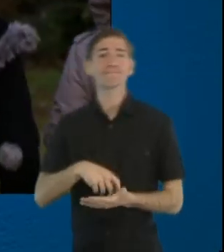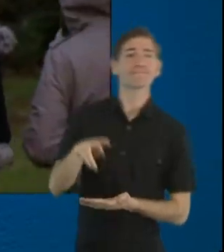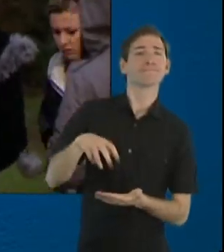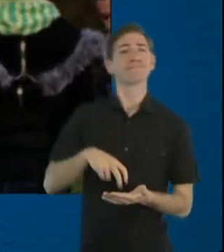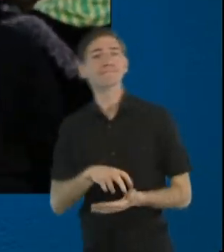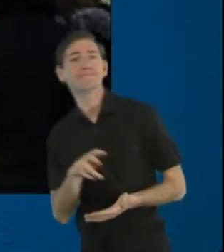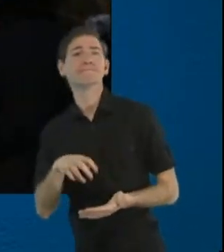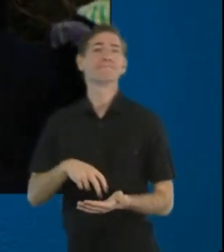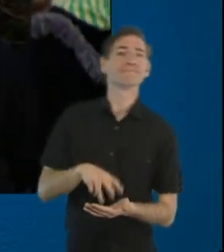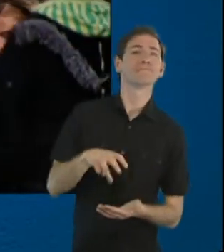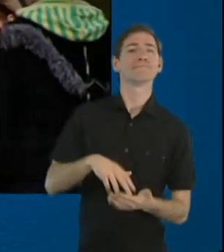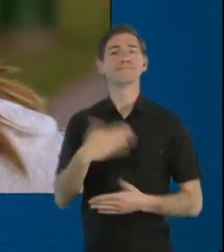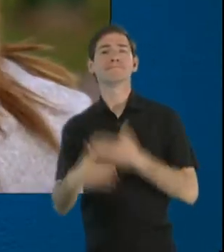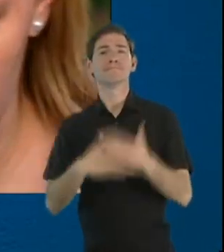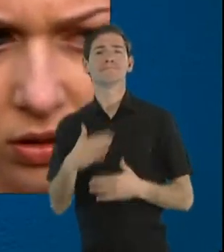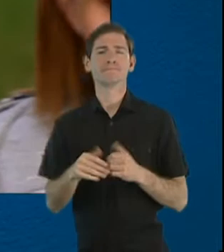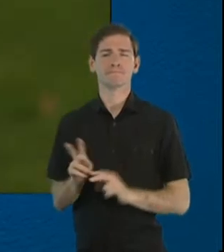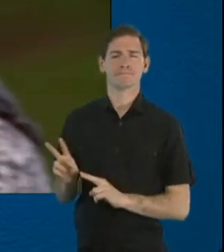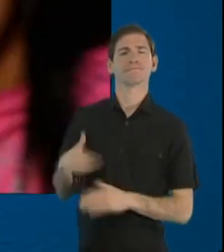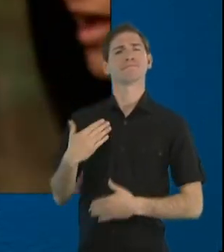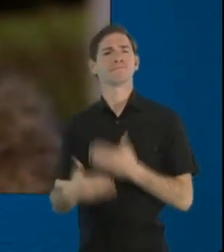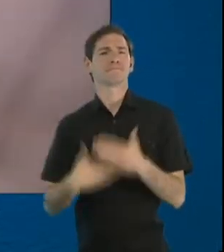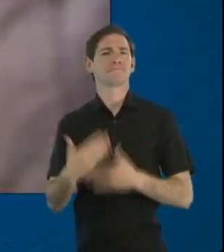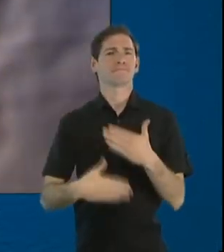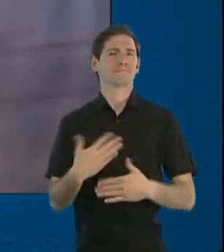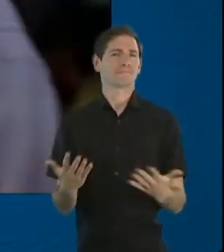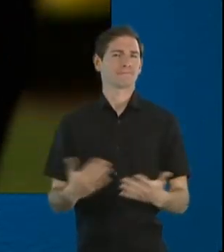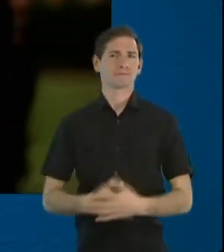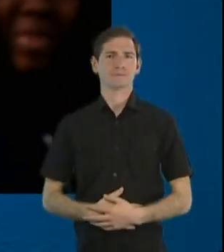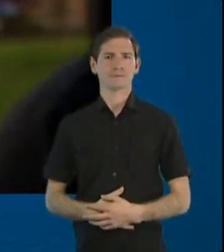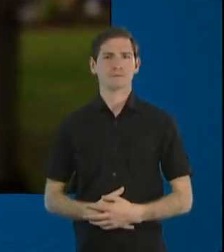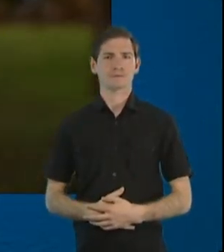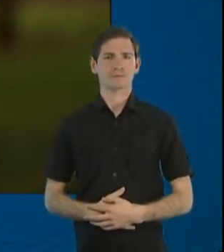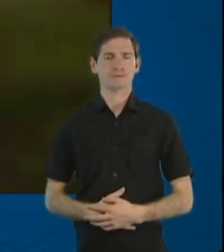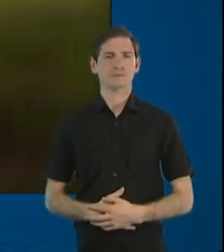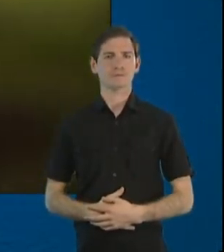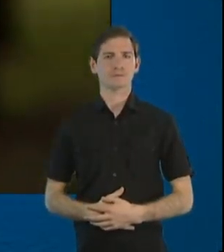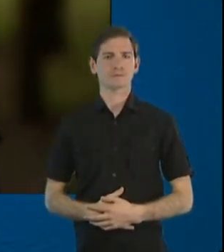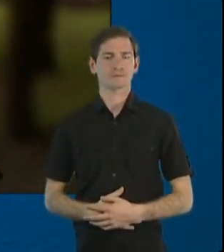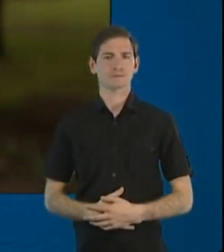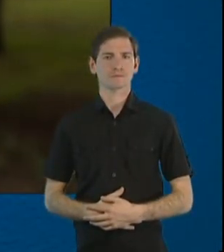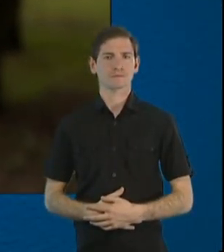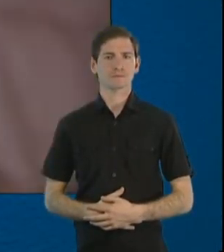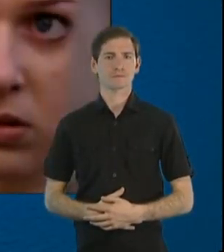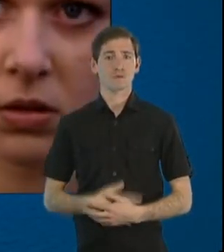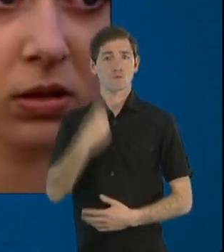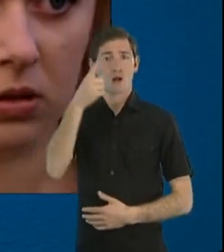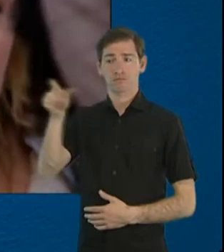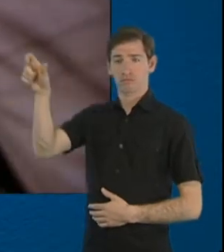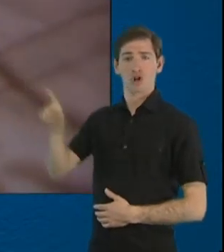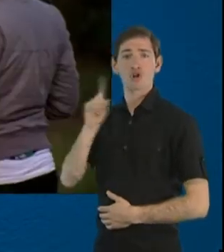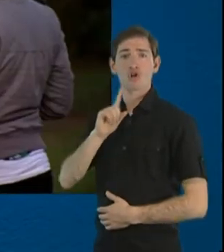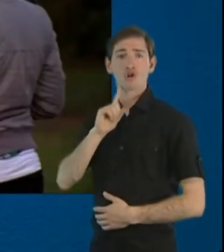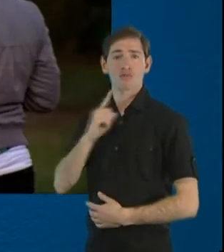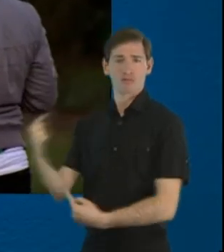carried on like nothing was wrong. Either give it to me or I'll take it off you. I will hurt you, okay? I will hurt you. But one of the girls